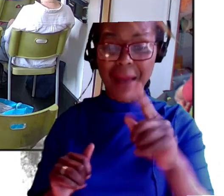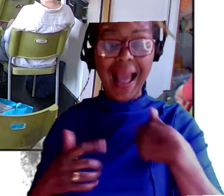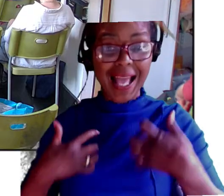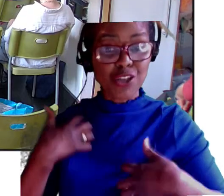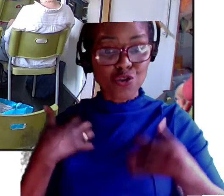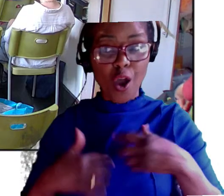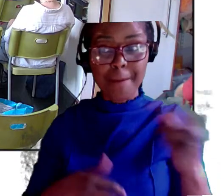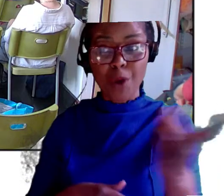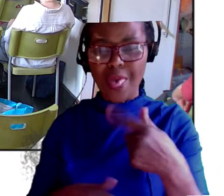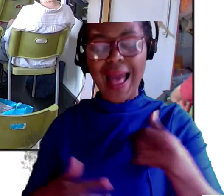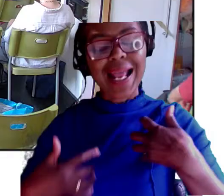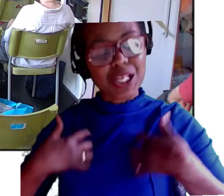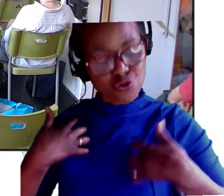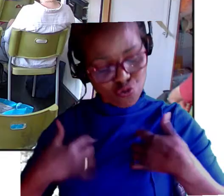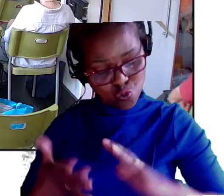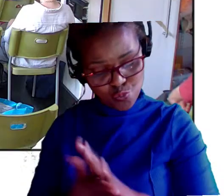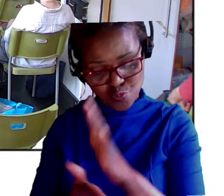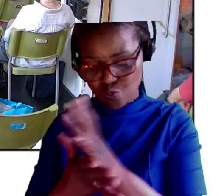about